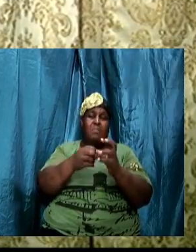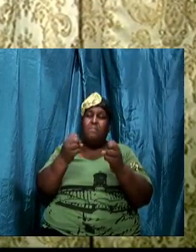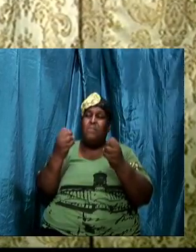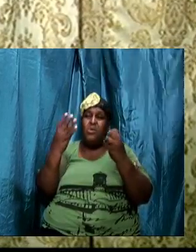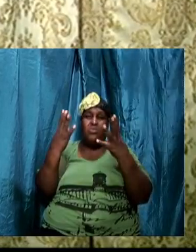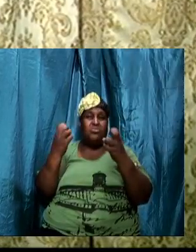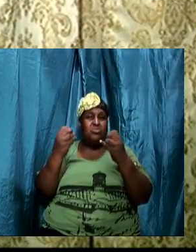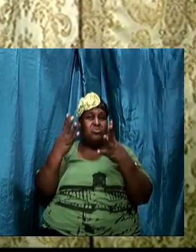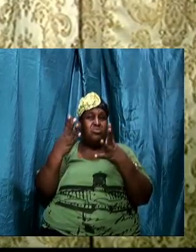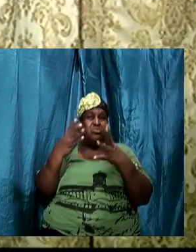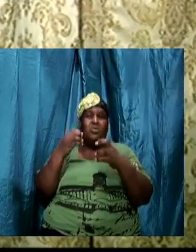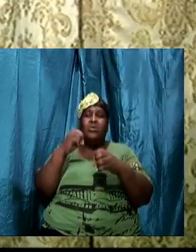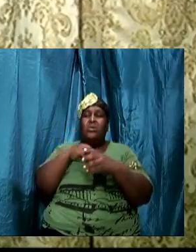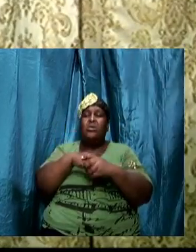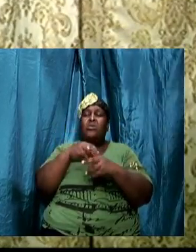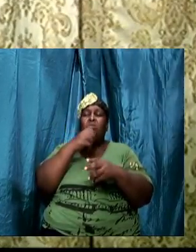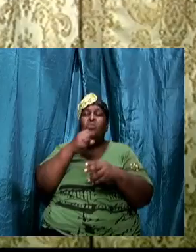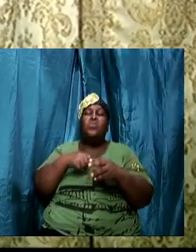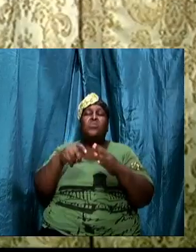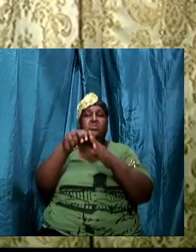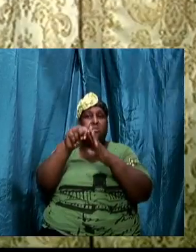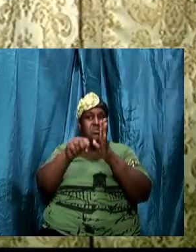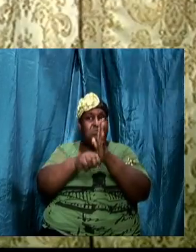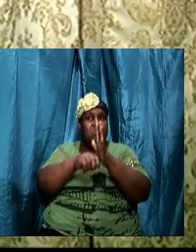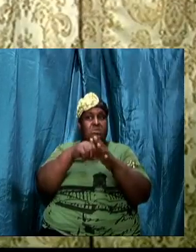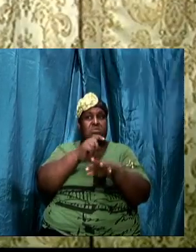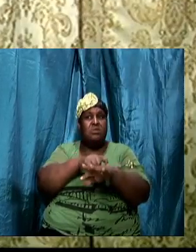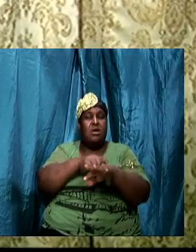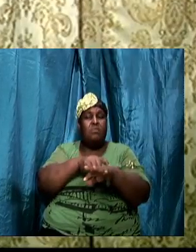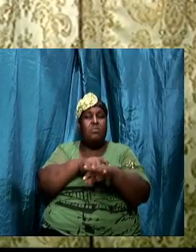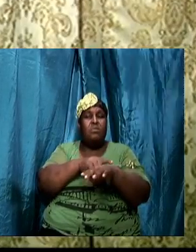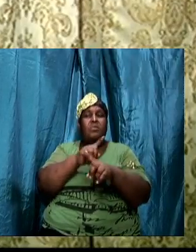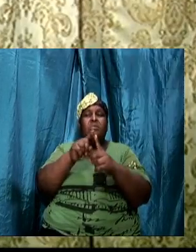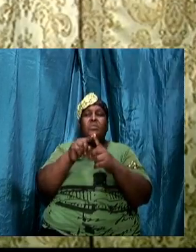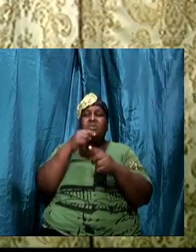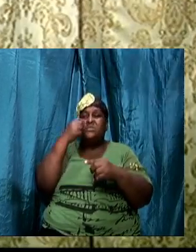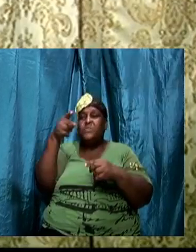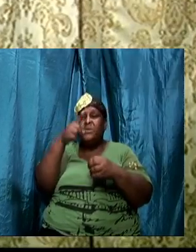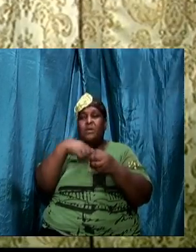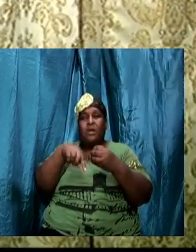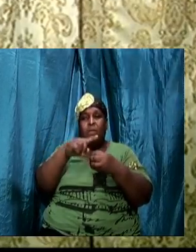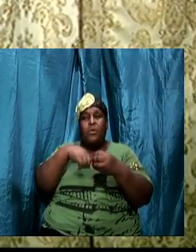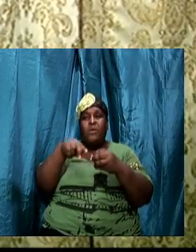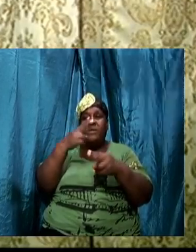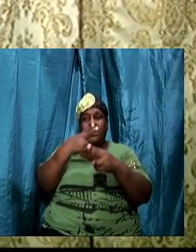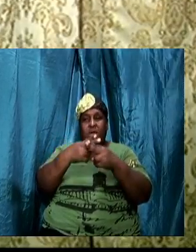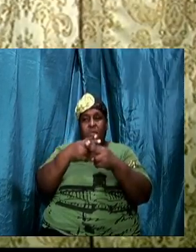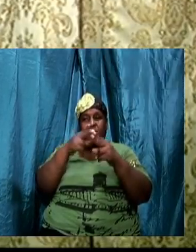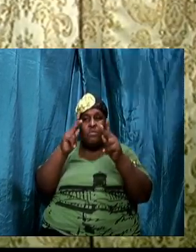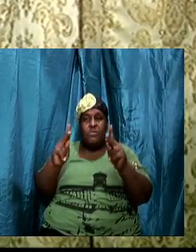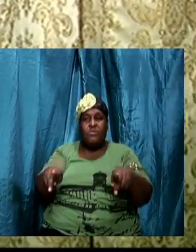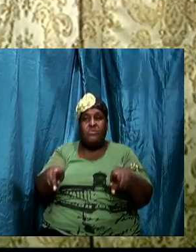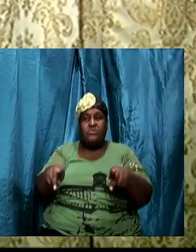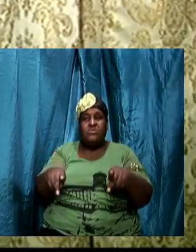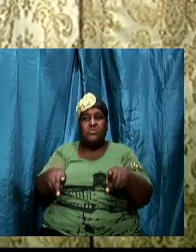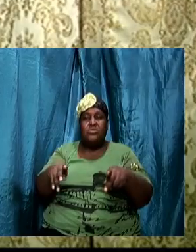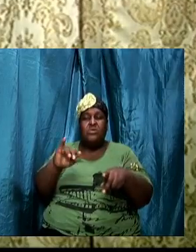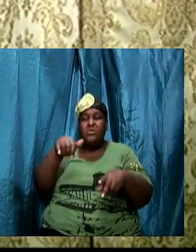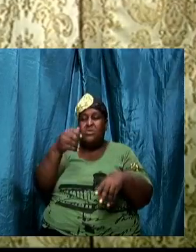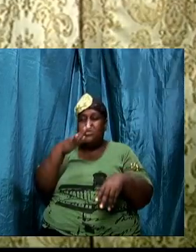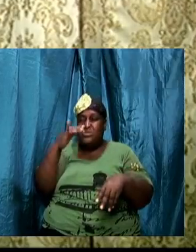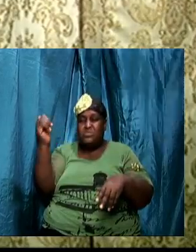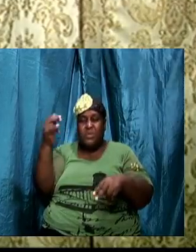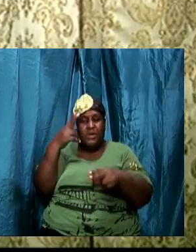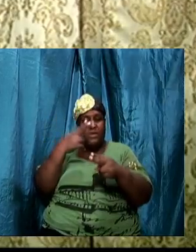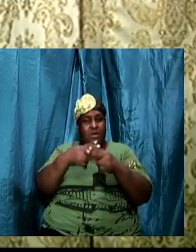we talk about the name of a person, just by virtue of the name,